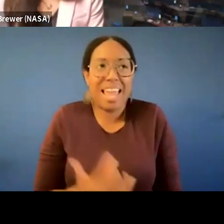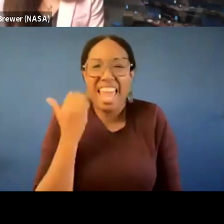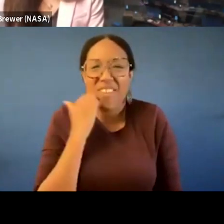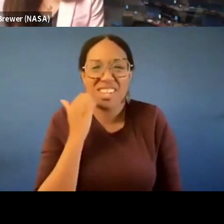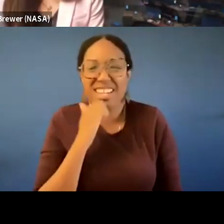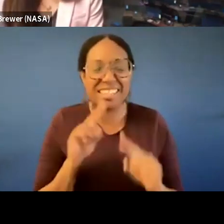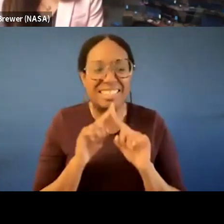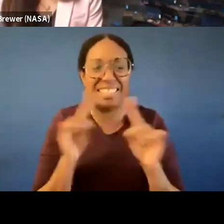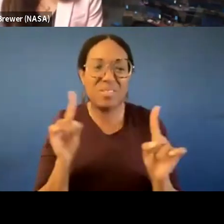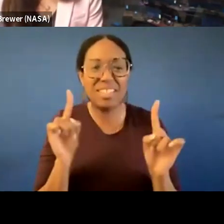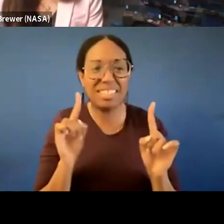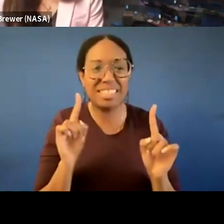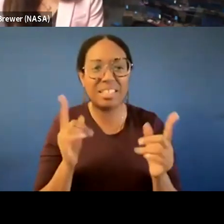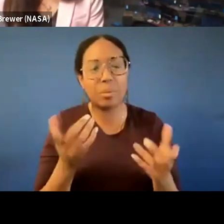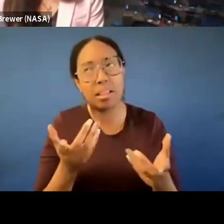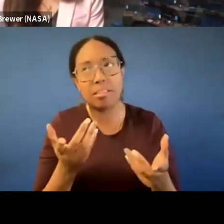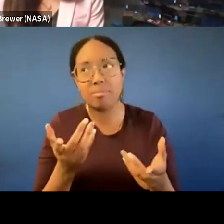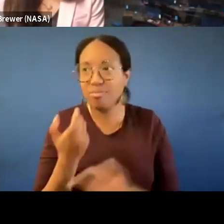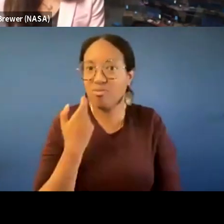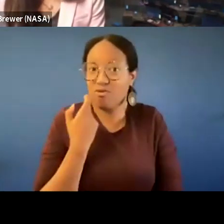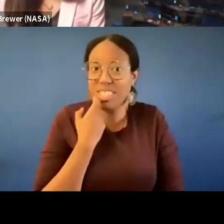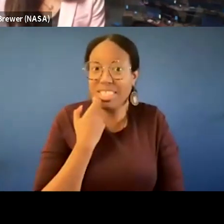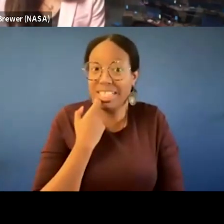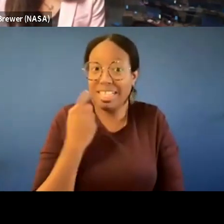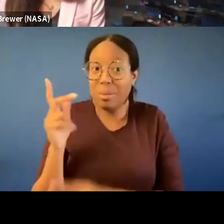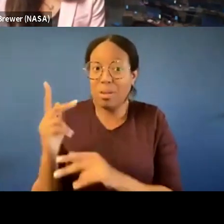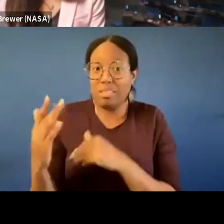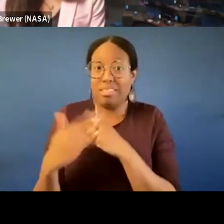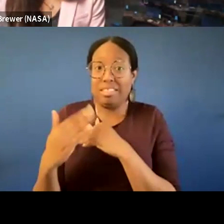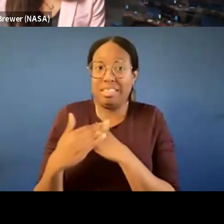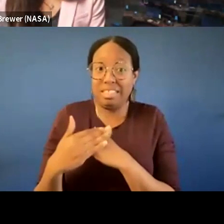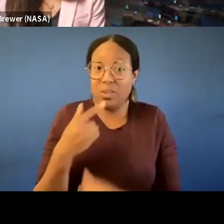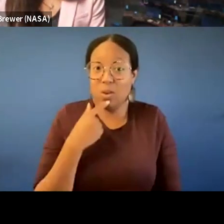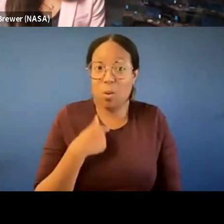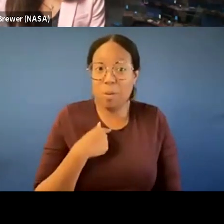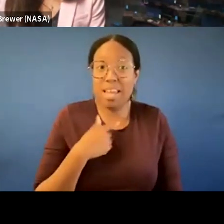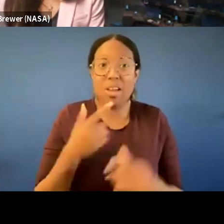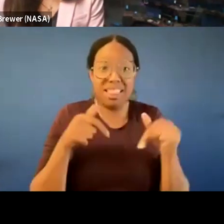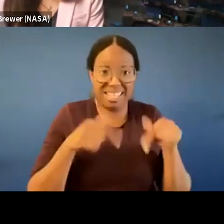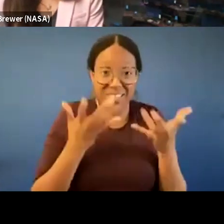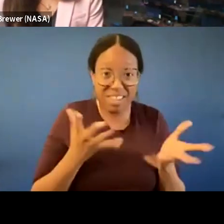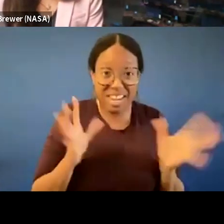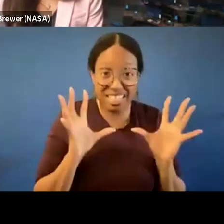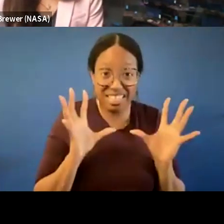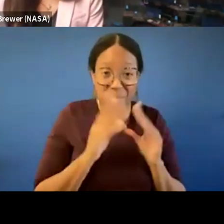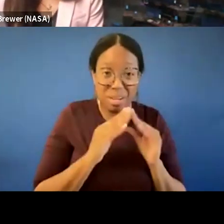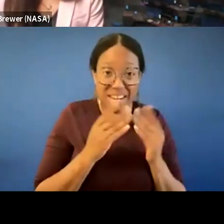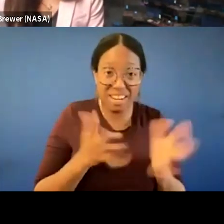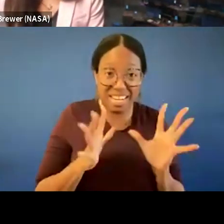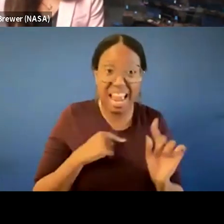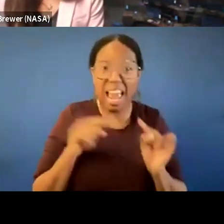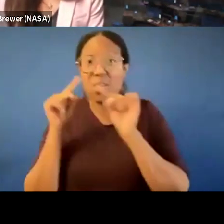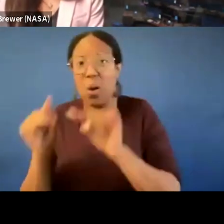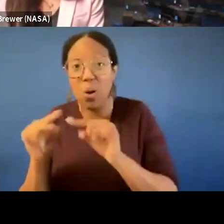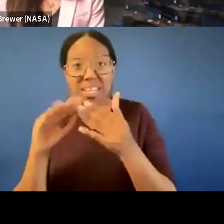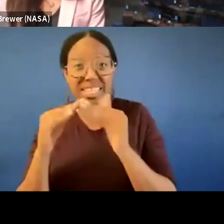like. Actually, I just got something notified to me that I have to run over to City Hall as soon as this is over, which is exciting for me. I love